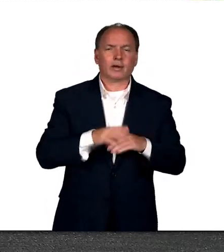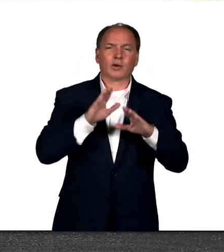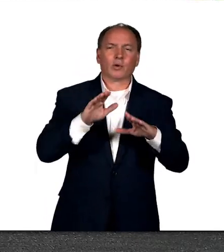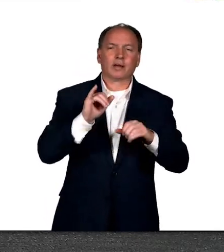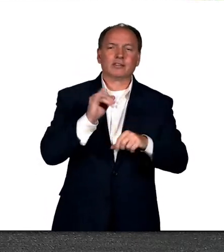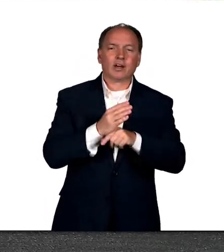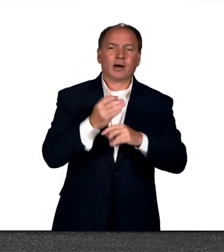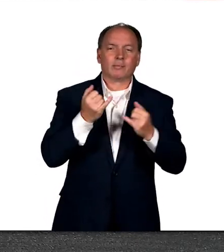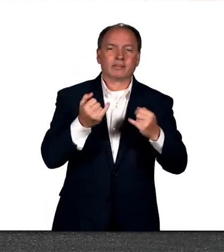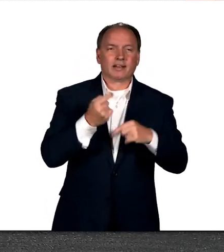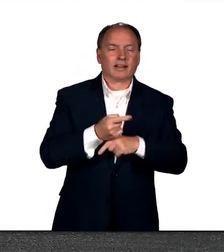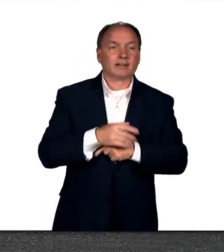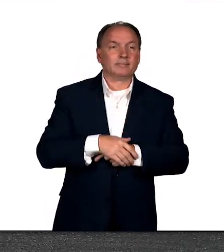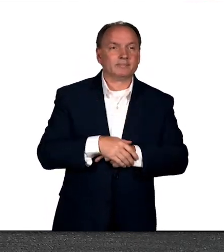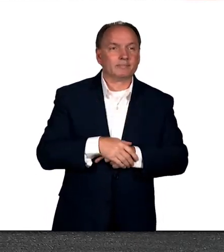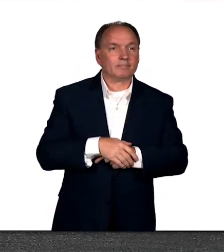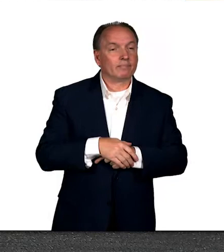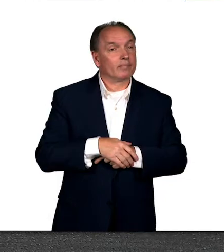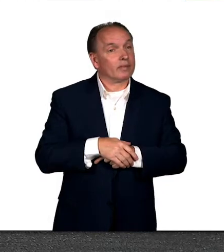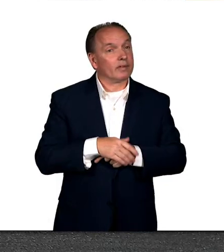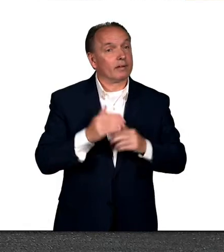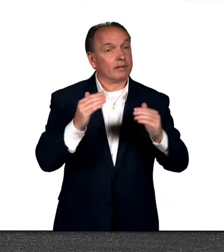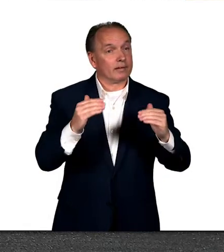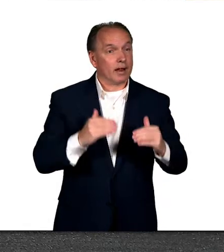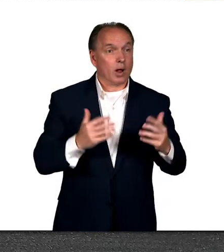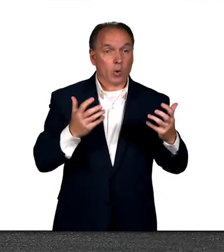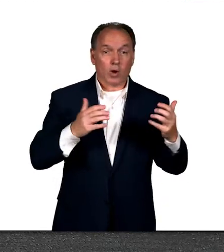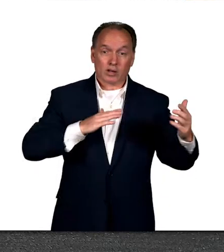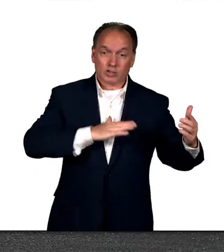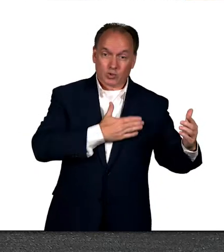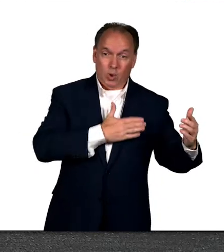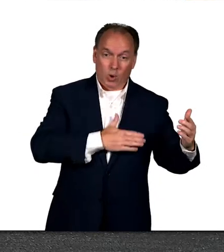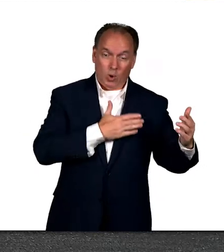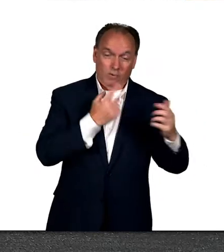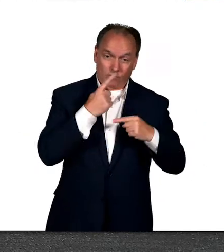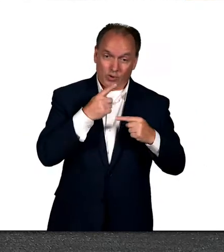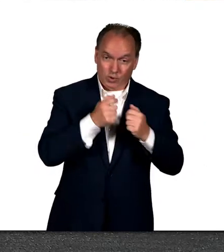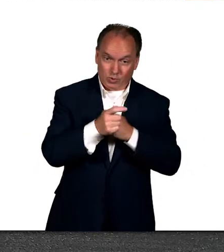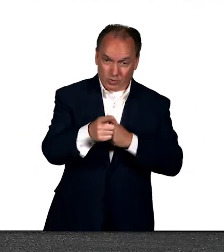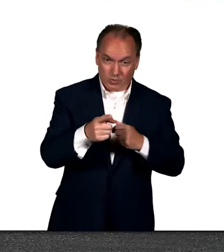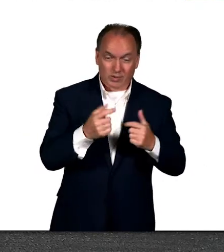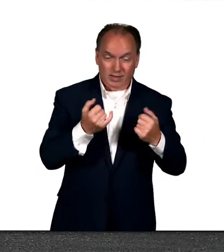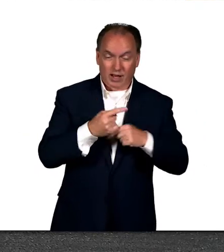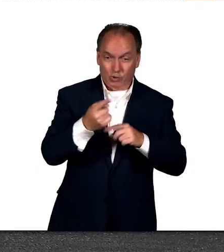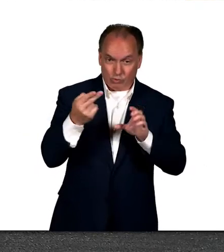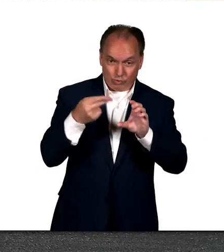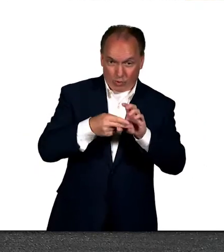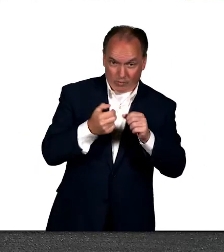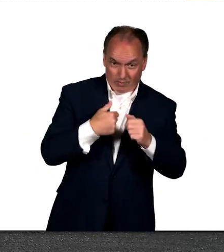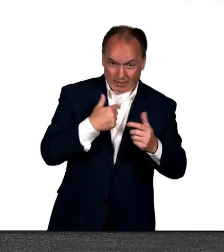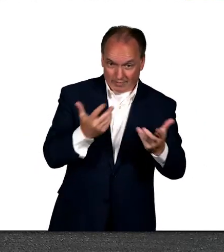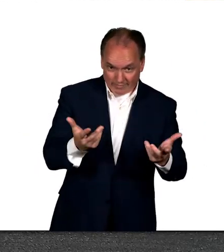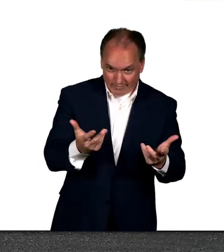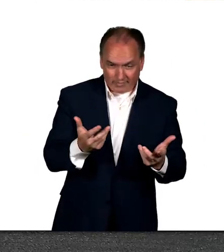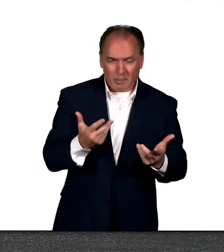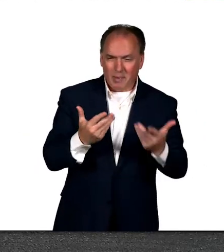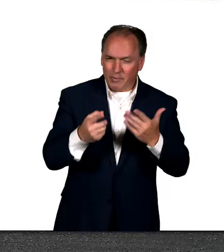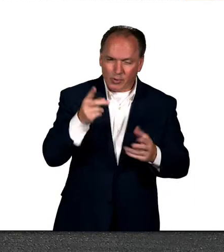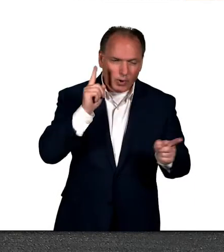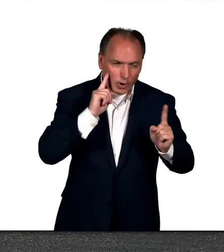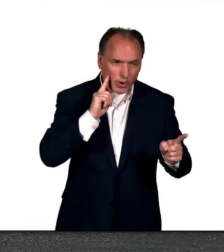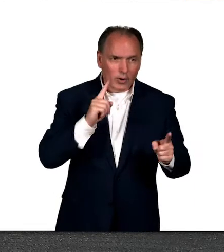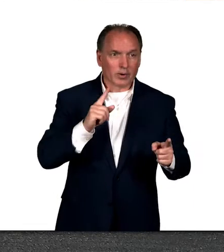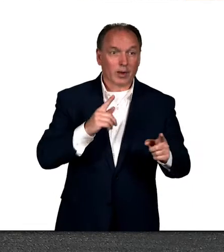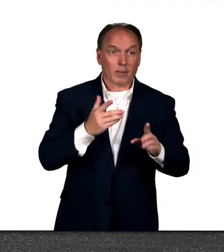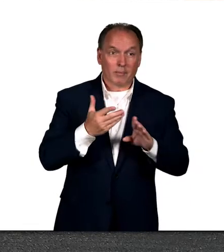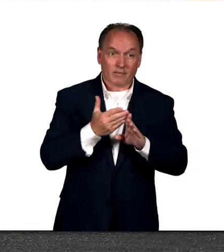today. I would love to sing a song for you now, and you can join along with me. I bet you may have even